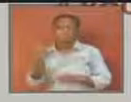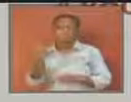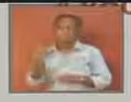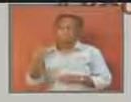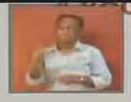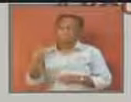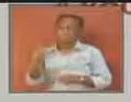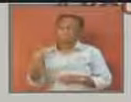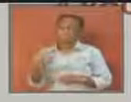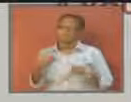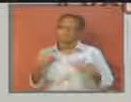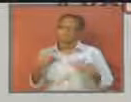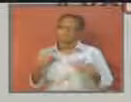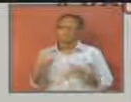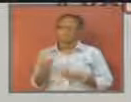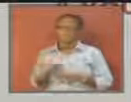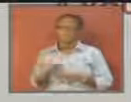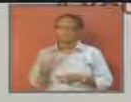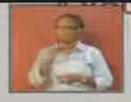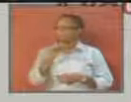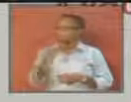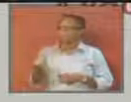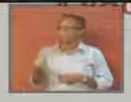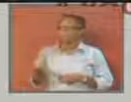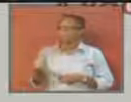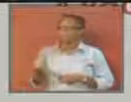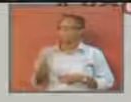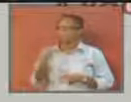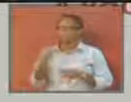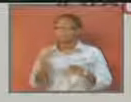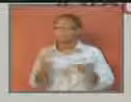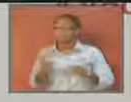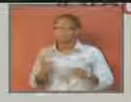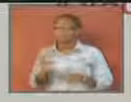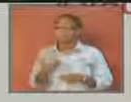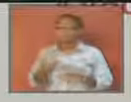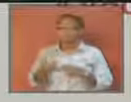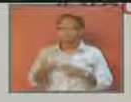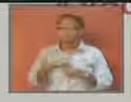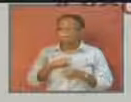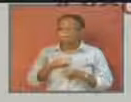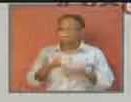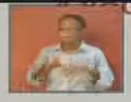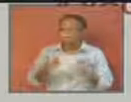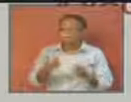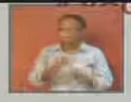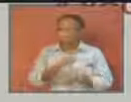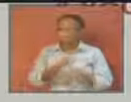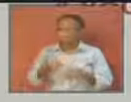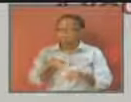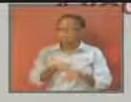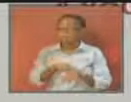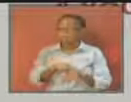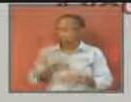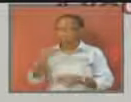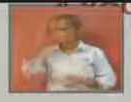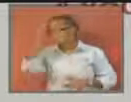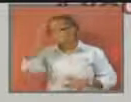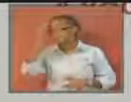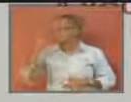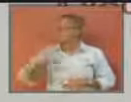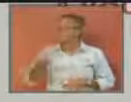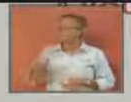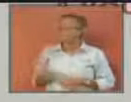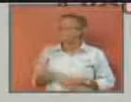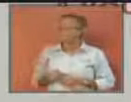control issues that may arise. So there is a dedicated fleet, and I think there's an improvement in the turnaround time over the